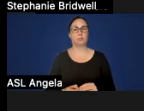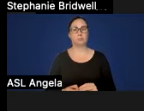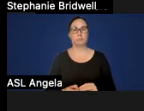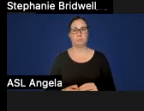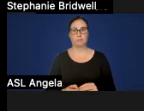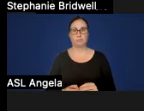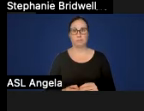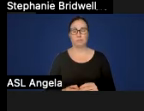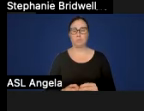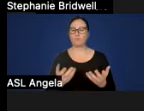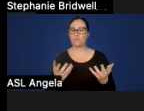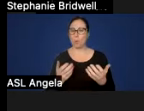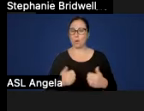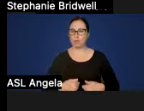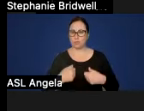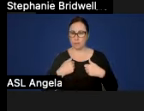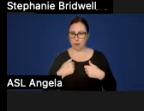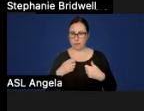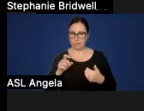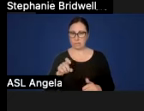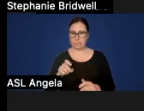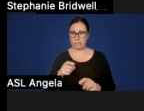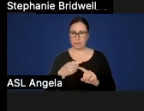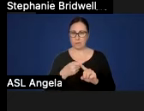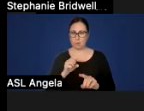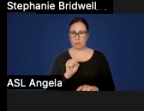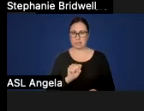So what do survivors need from a SART?